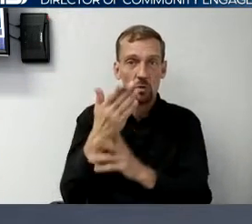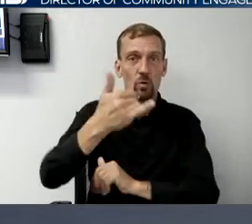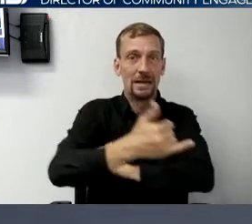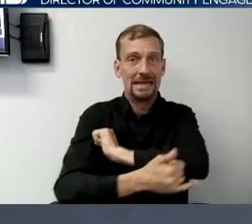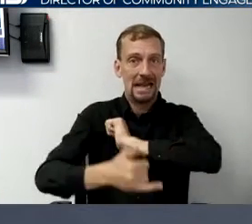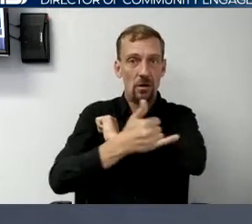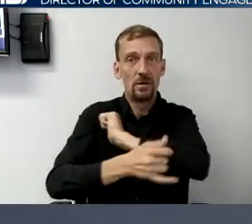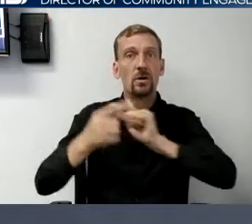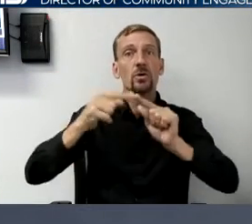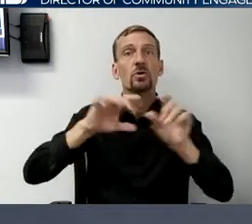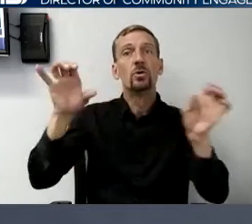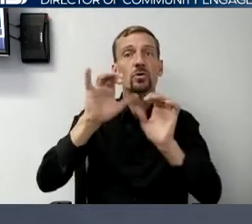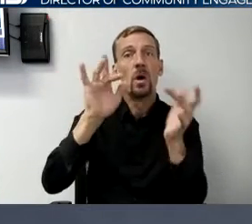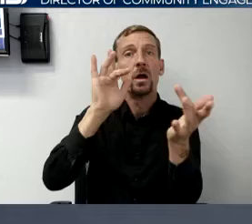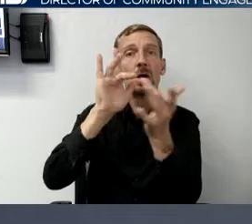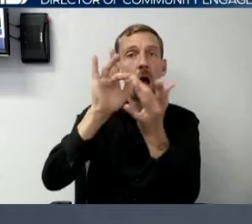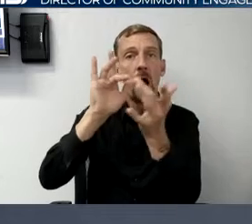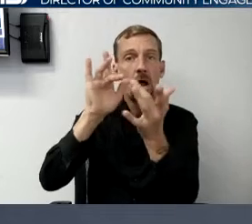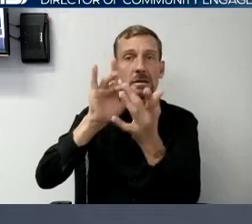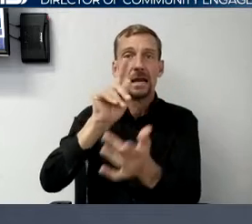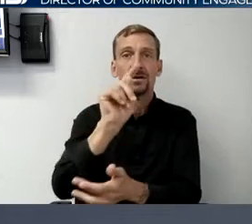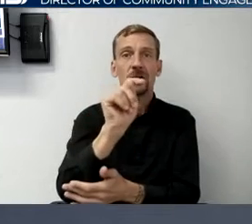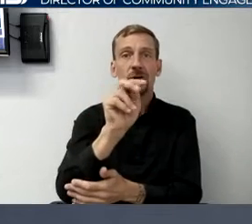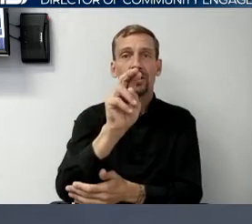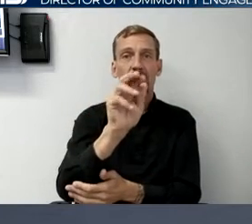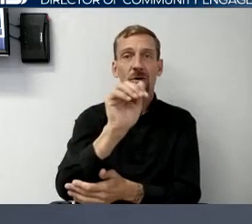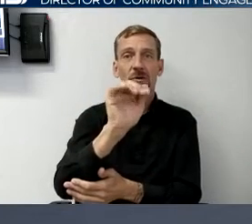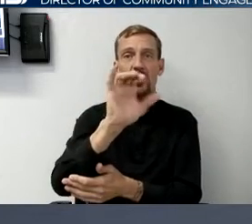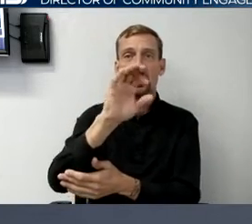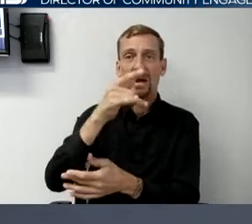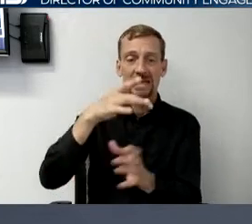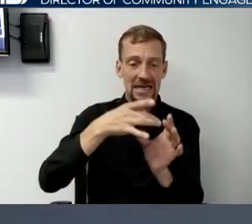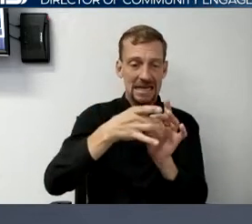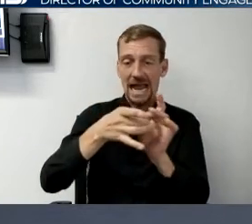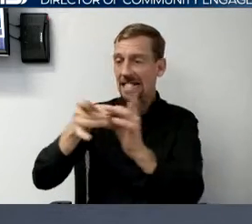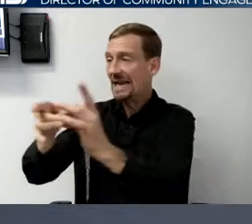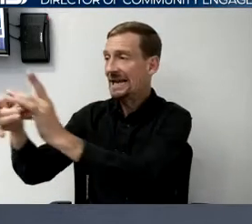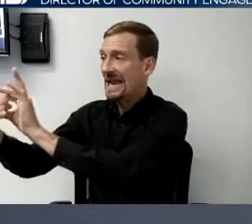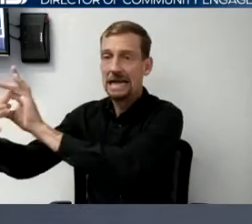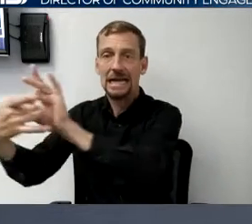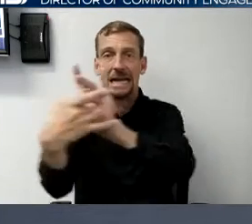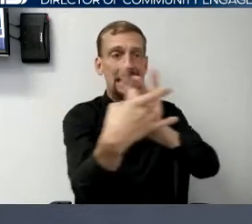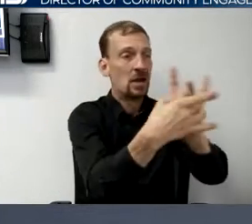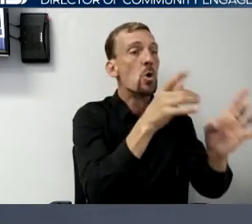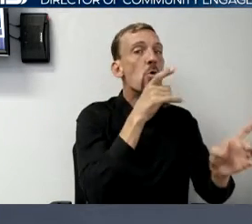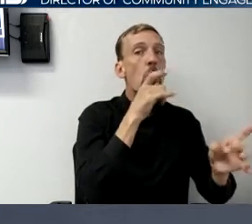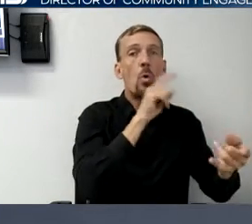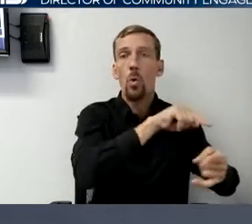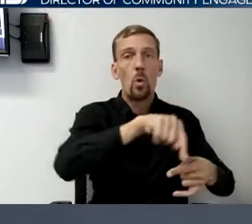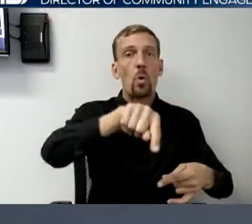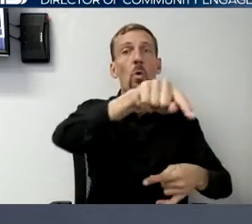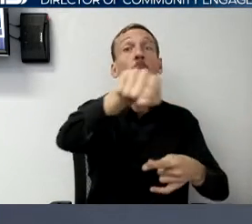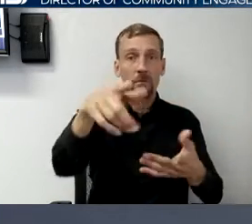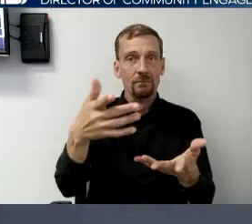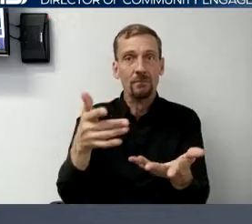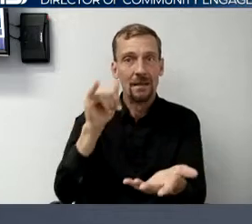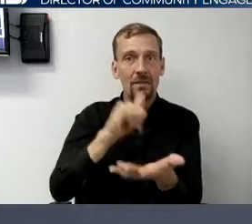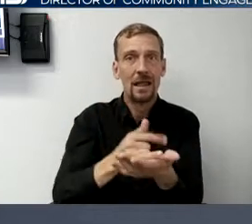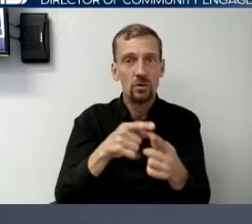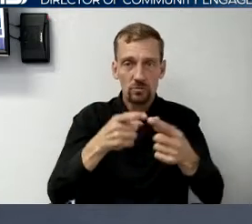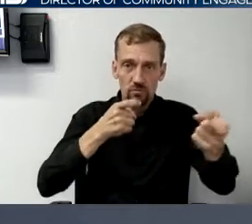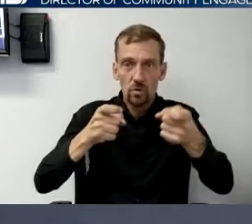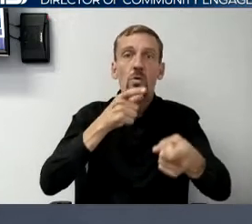to allow us to do contact tracing and really get a handle on this virus. So we're